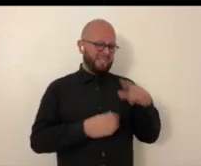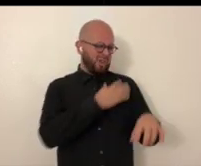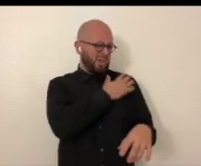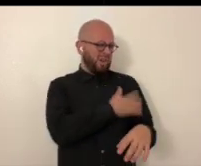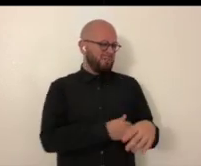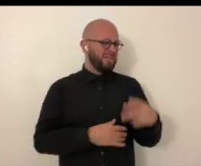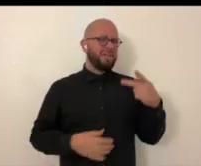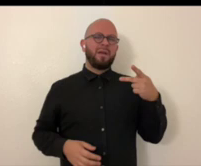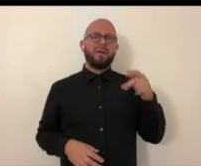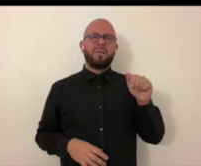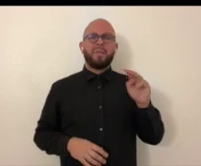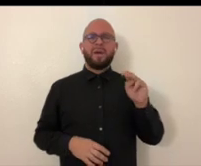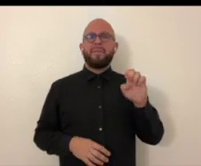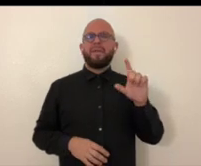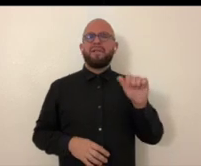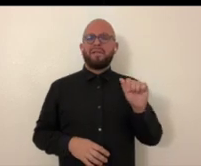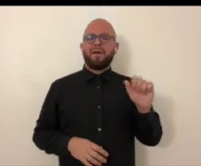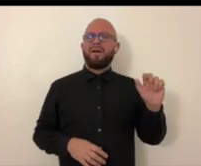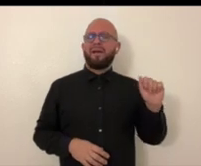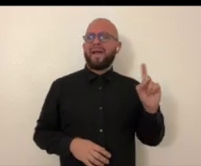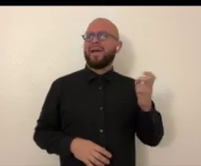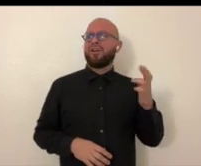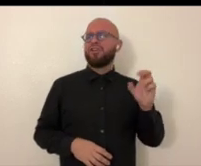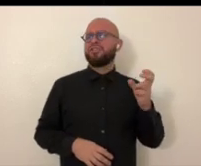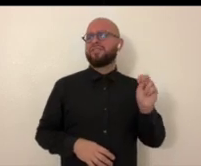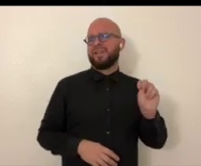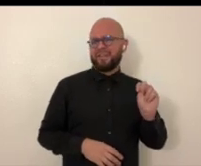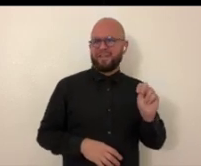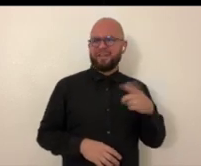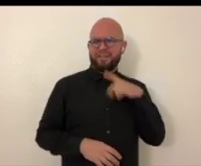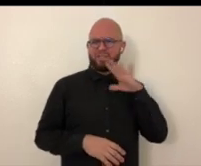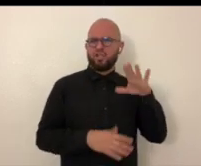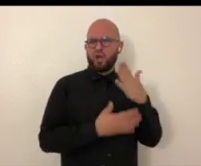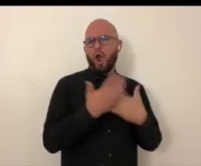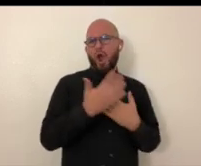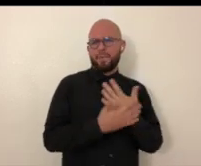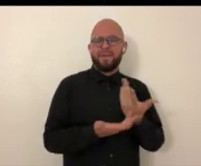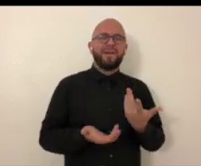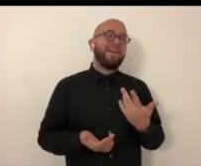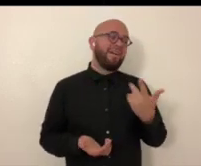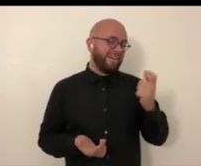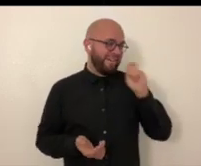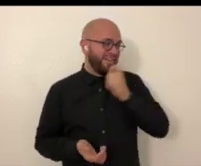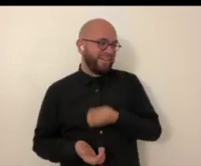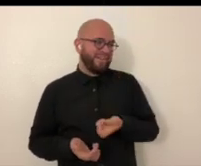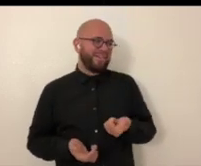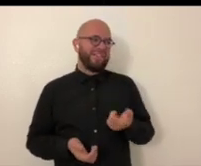material. Gotcha. I think that arm is Pamela Anderson's arm.